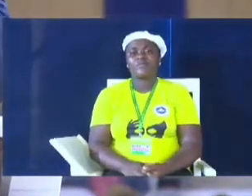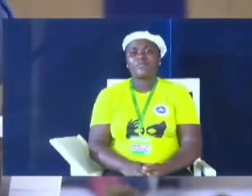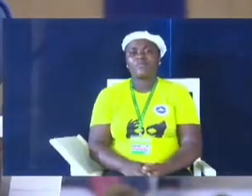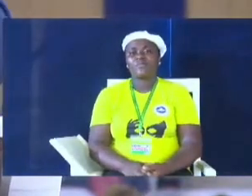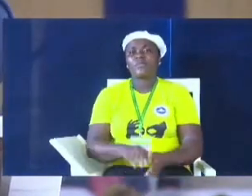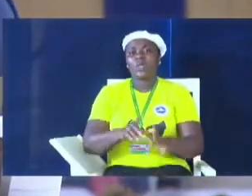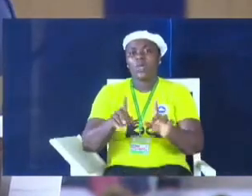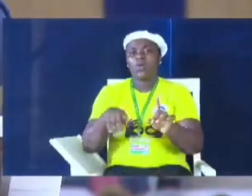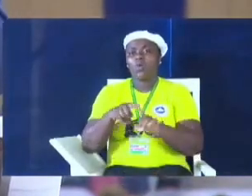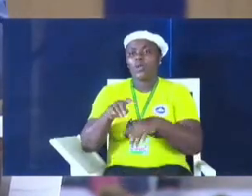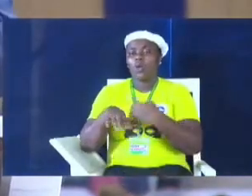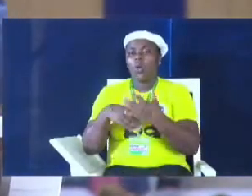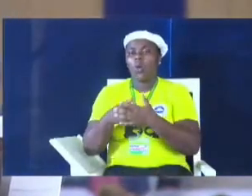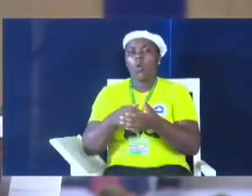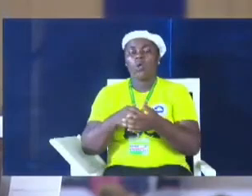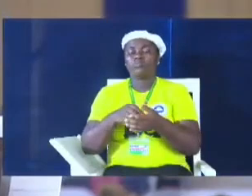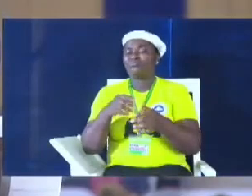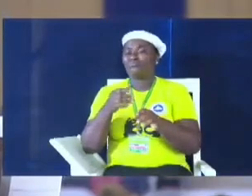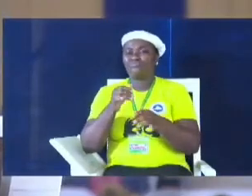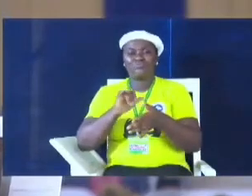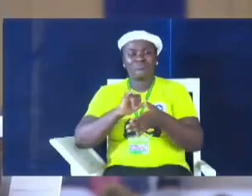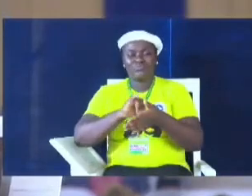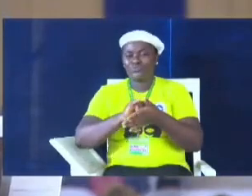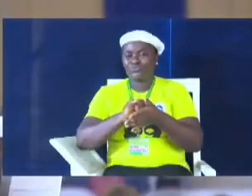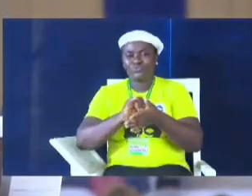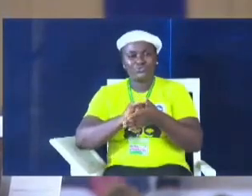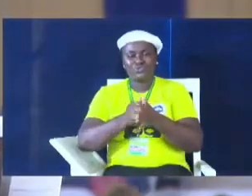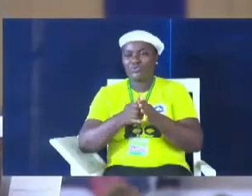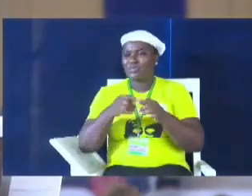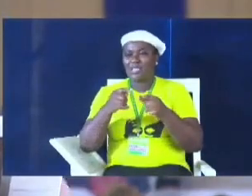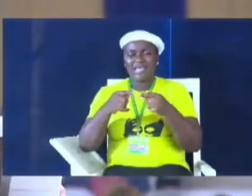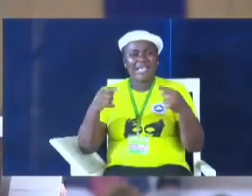when all those detractors and sworn enemies of Joseph,